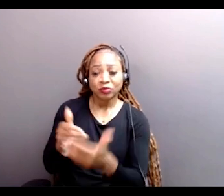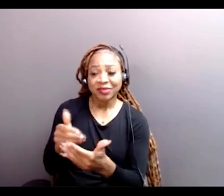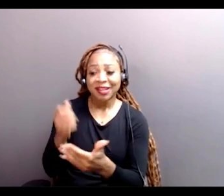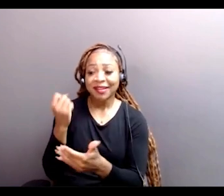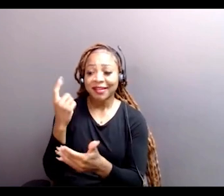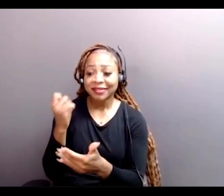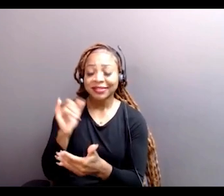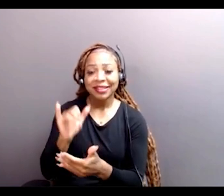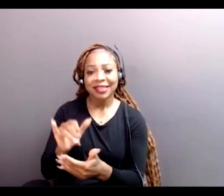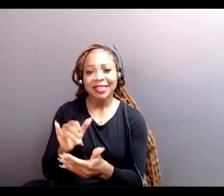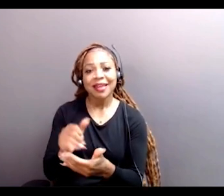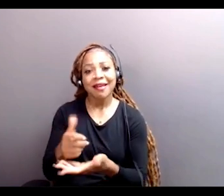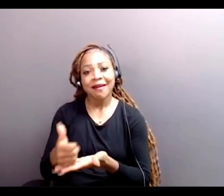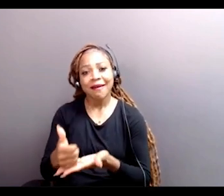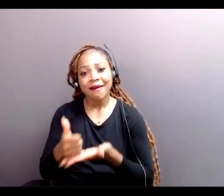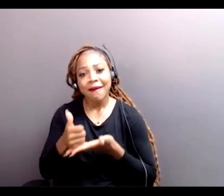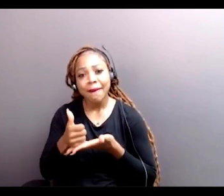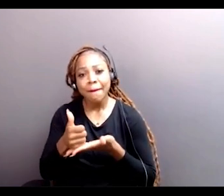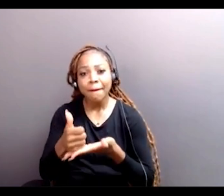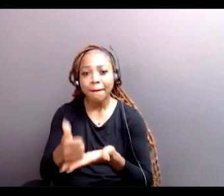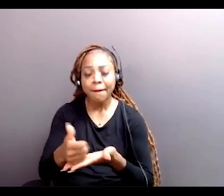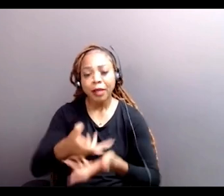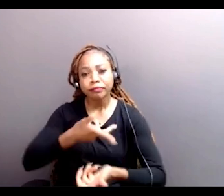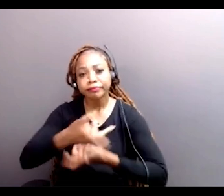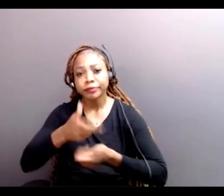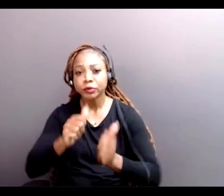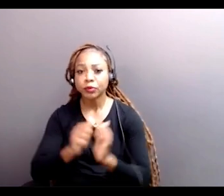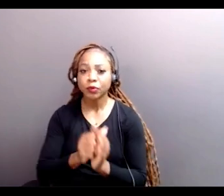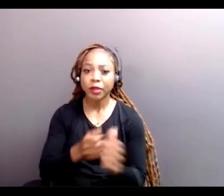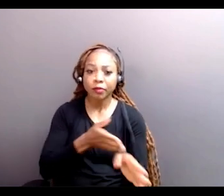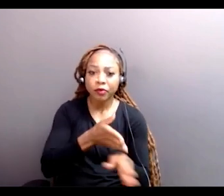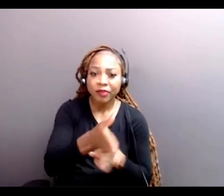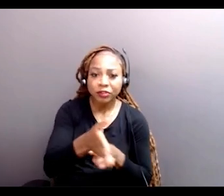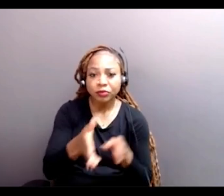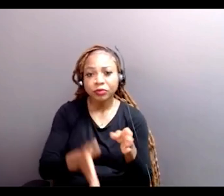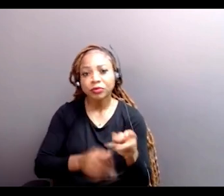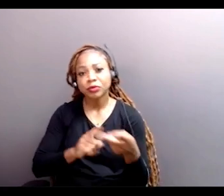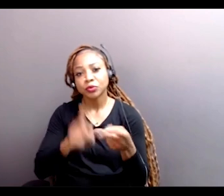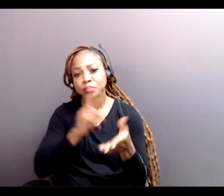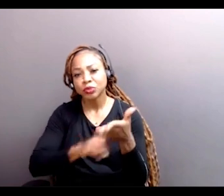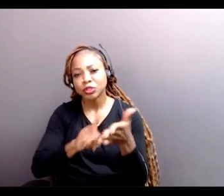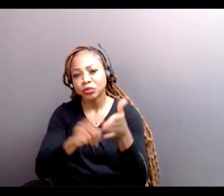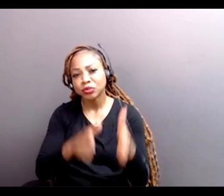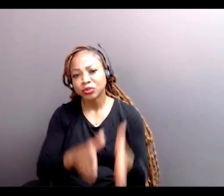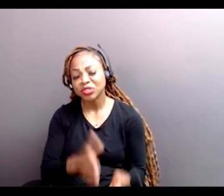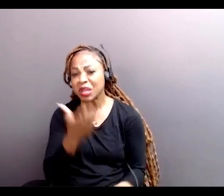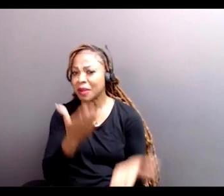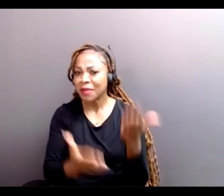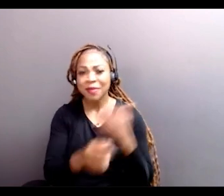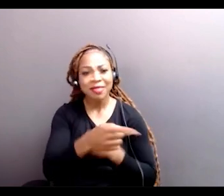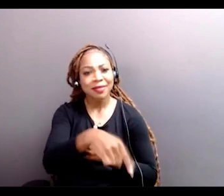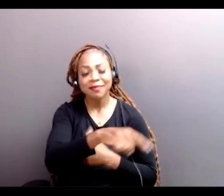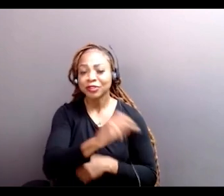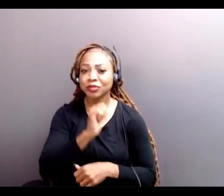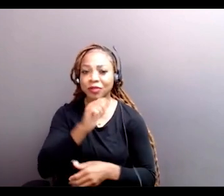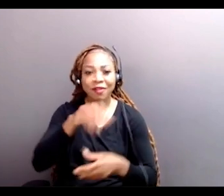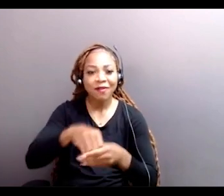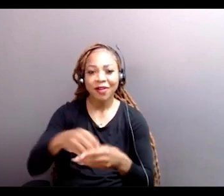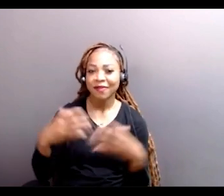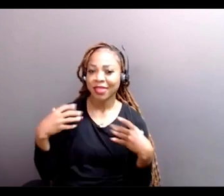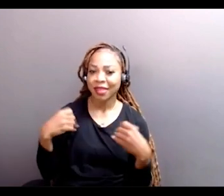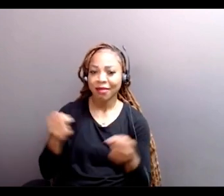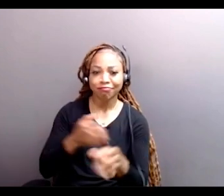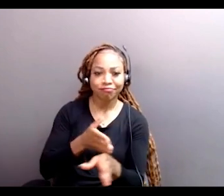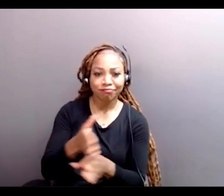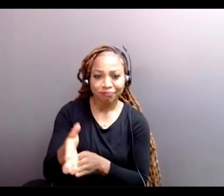And this for us was a way of engaging with professionals, researchers who may not be in health, right? Because we were